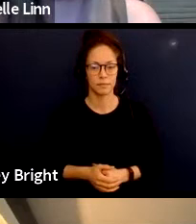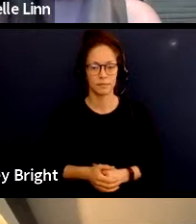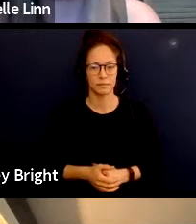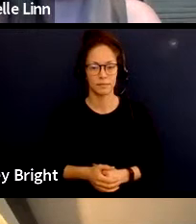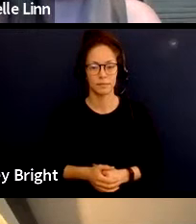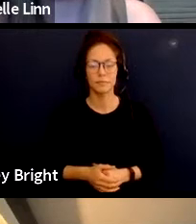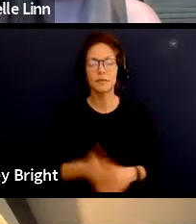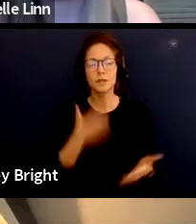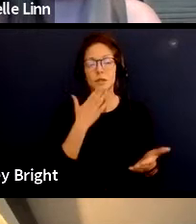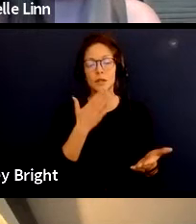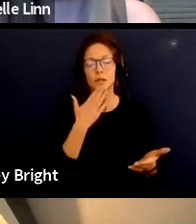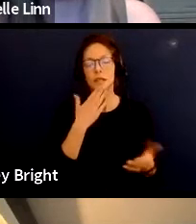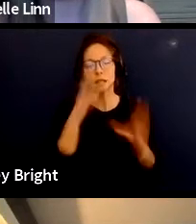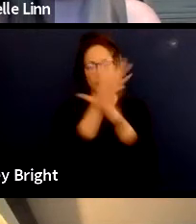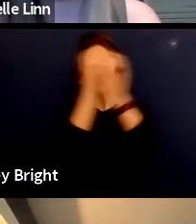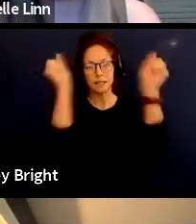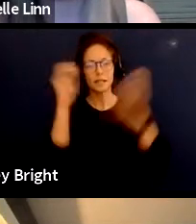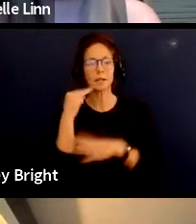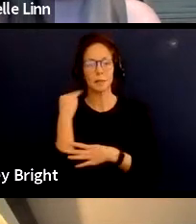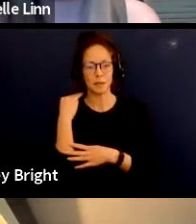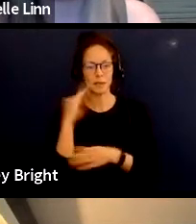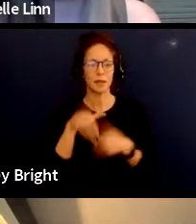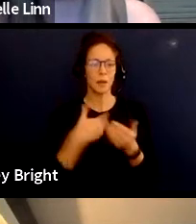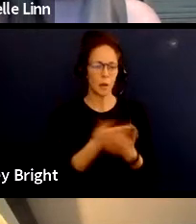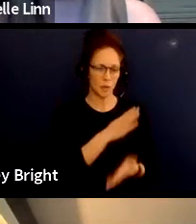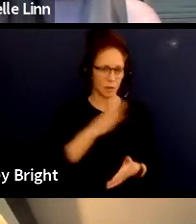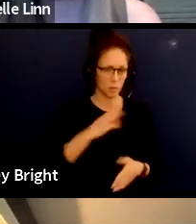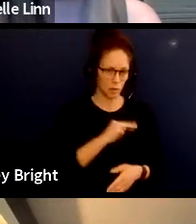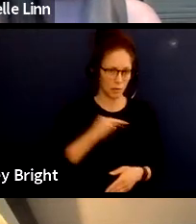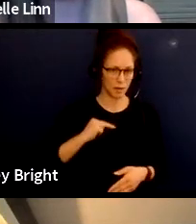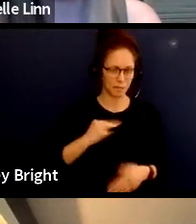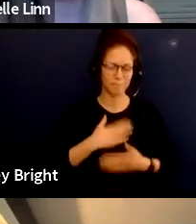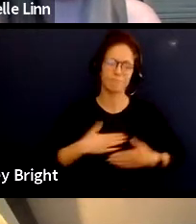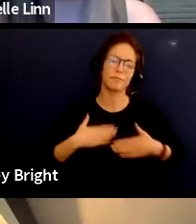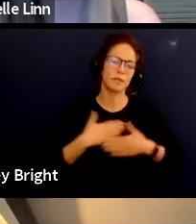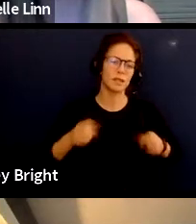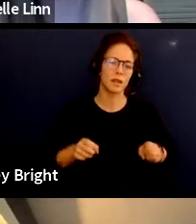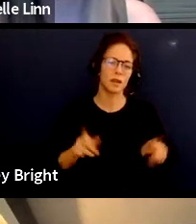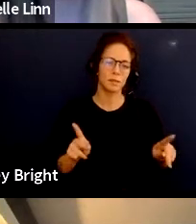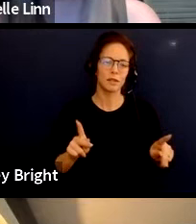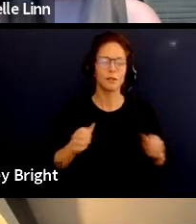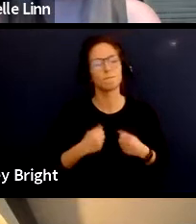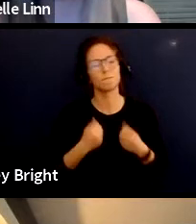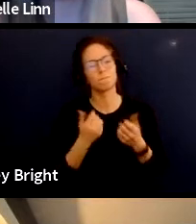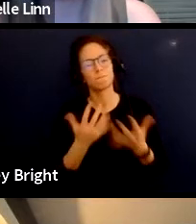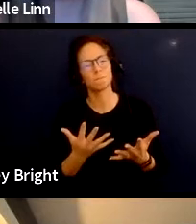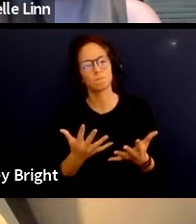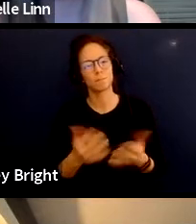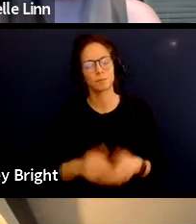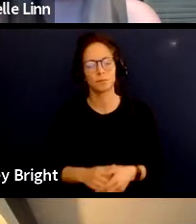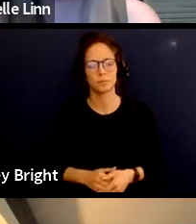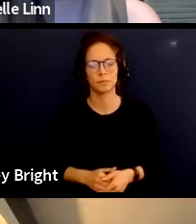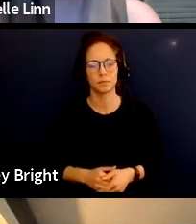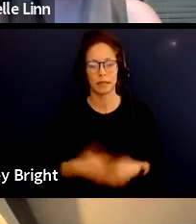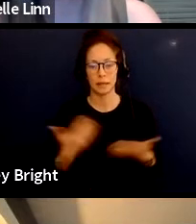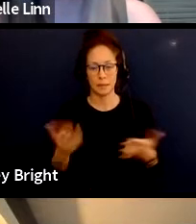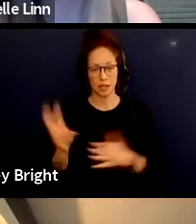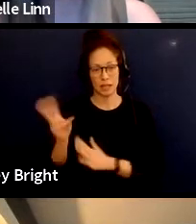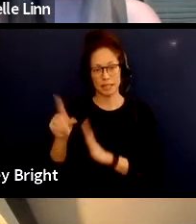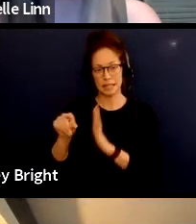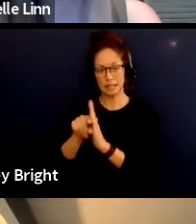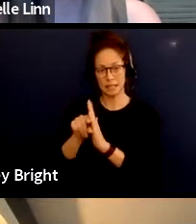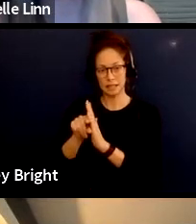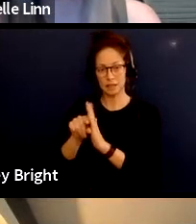Excuse me. Good evening, Ms. Whitney and the board members. I appreciate this opportunity to express myself. I'm a sixth grade math and